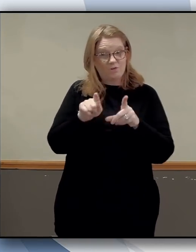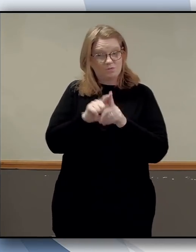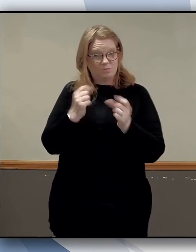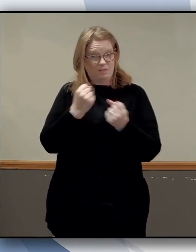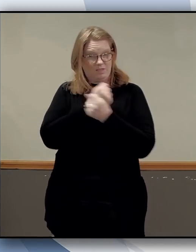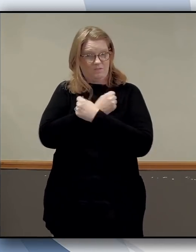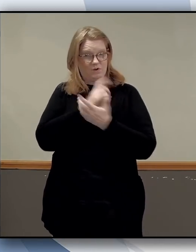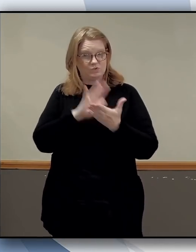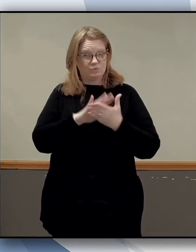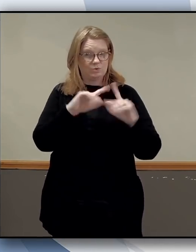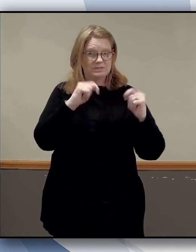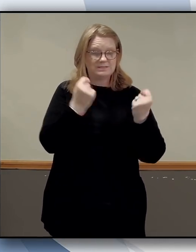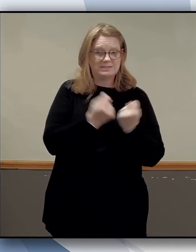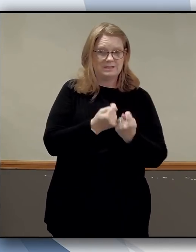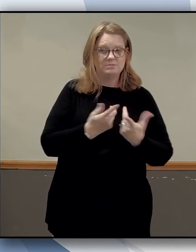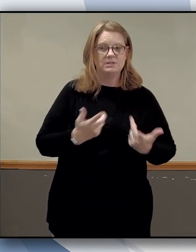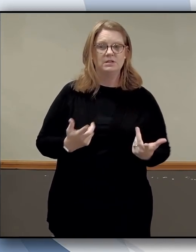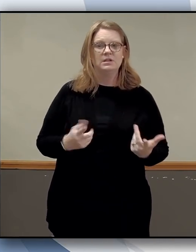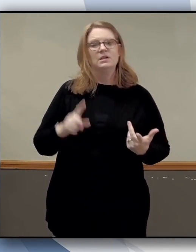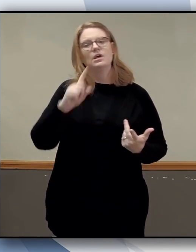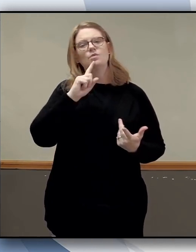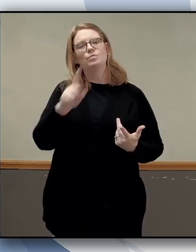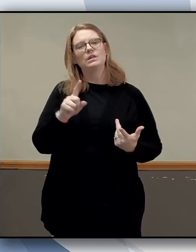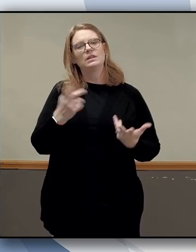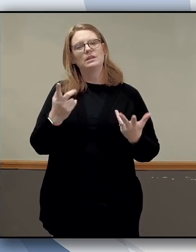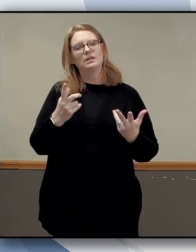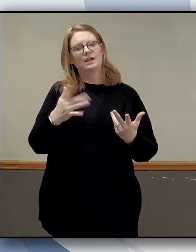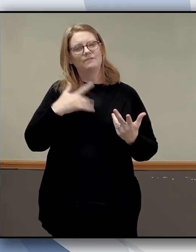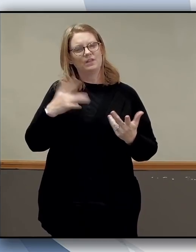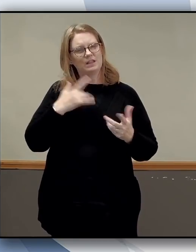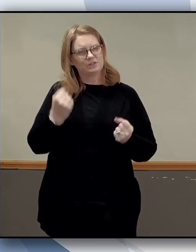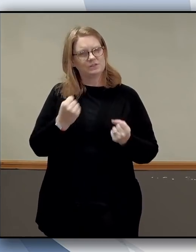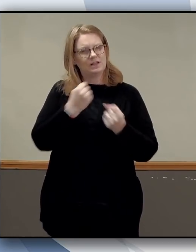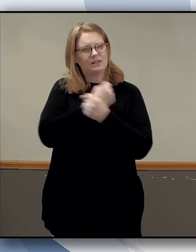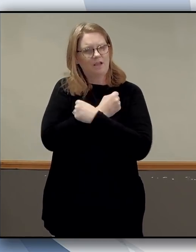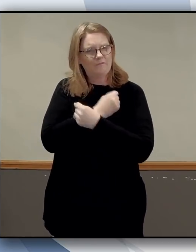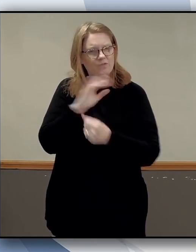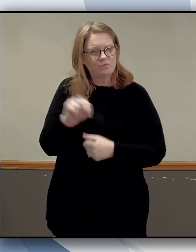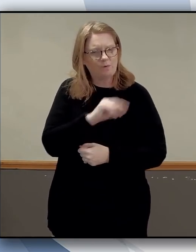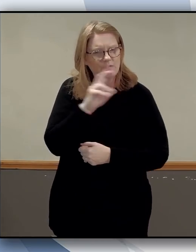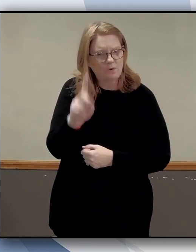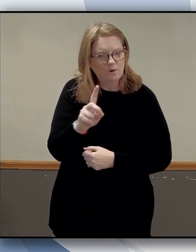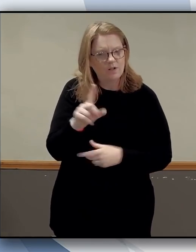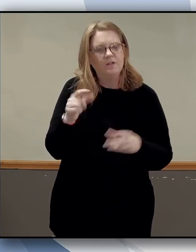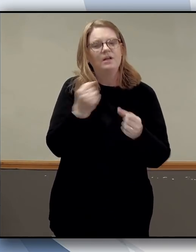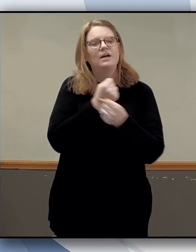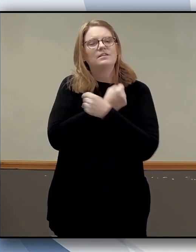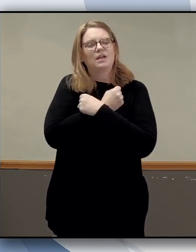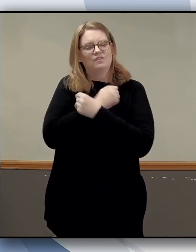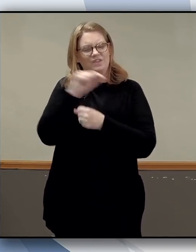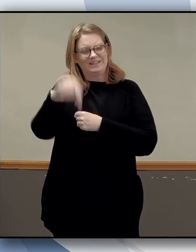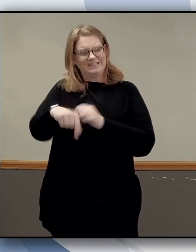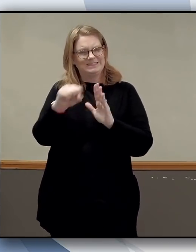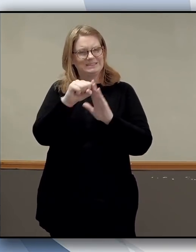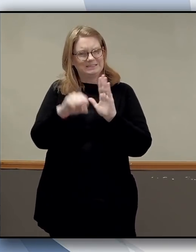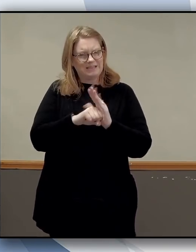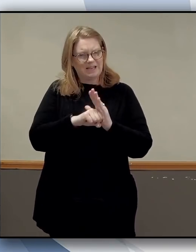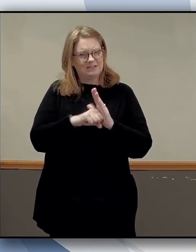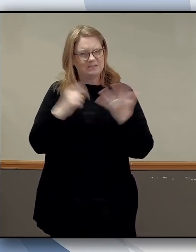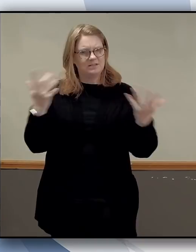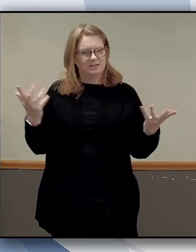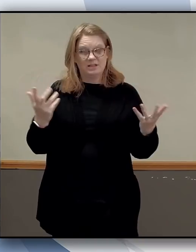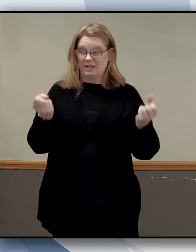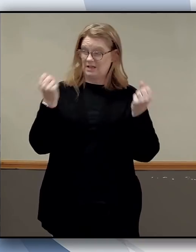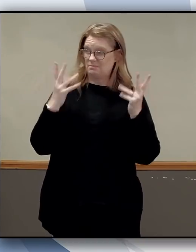teams. And I would like to think that there's a love for North Dakota, for our state, which many of us who are in public service are